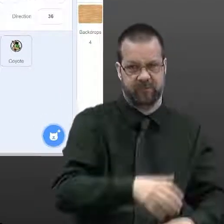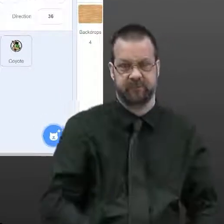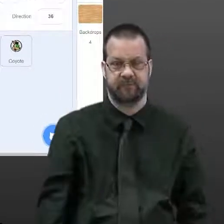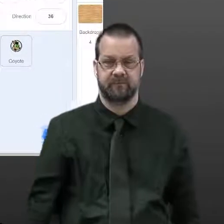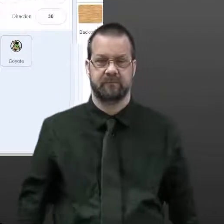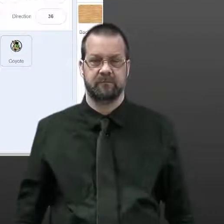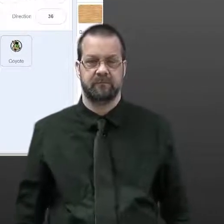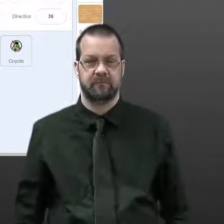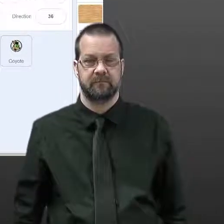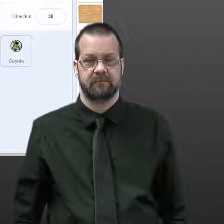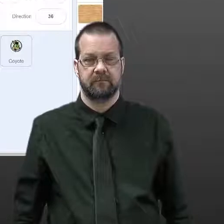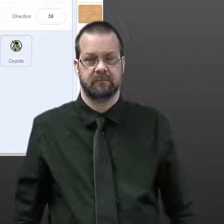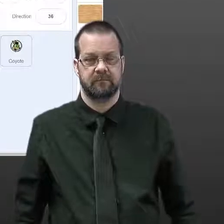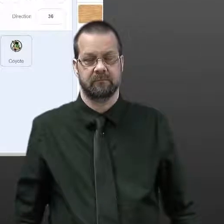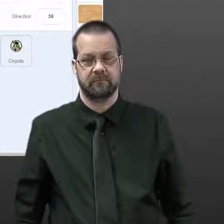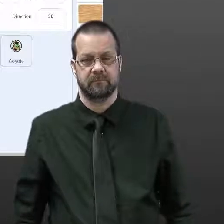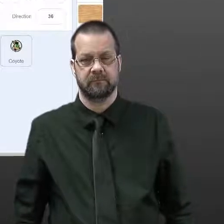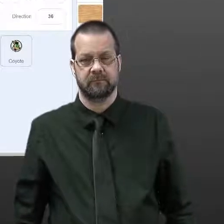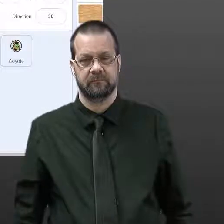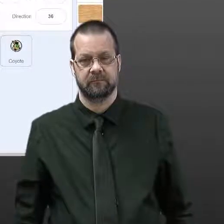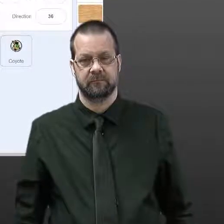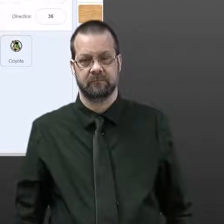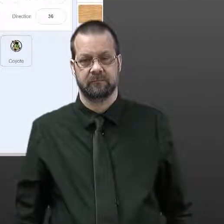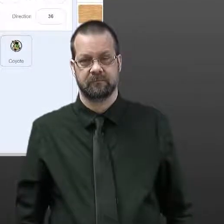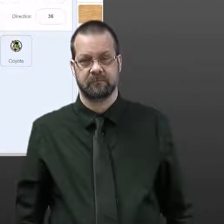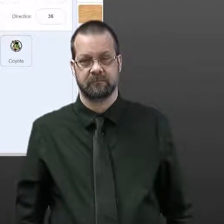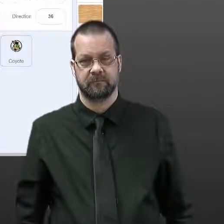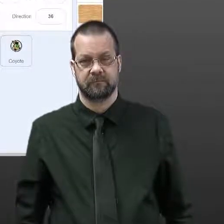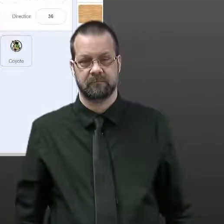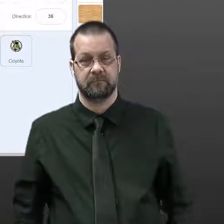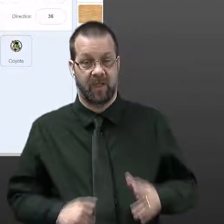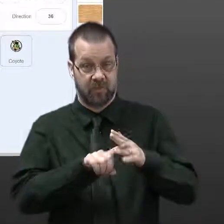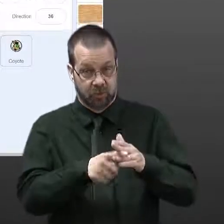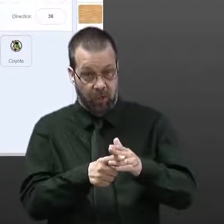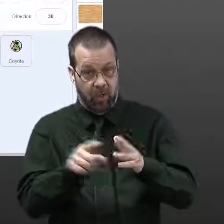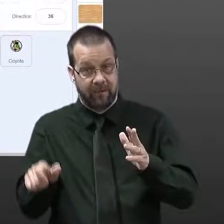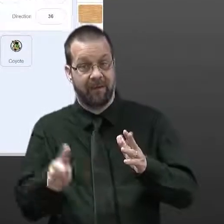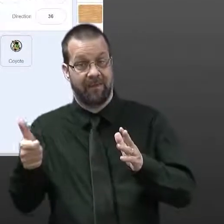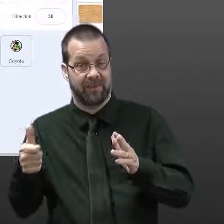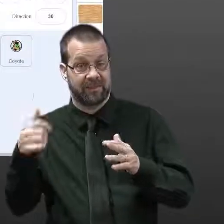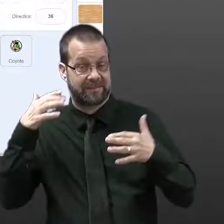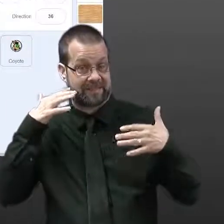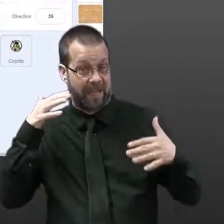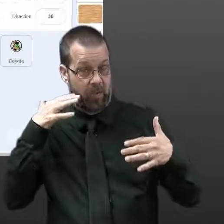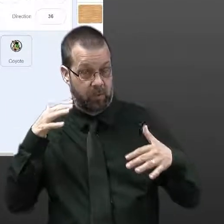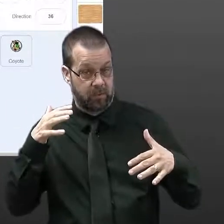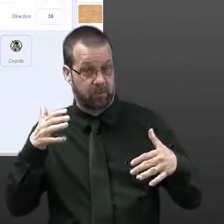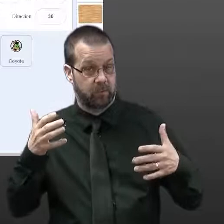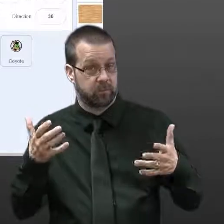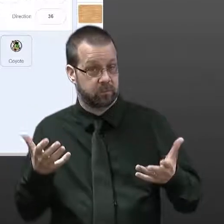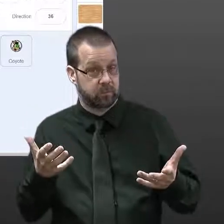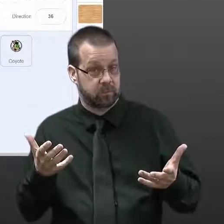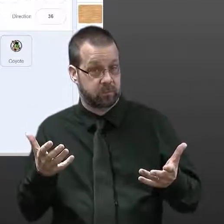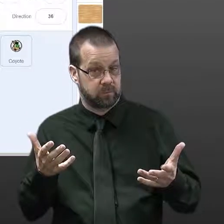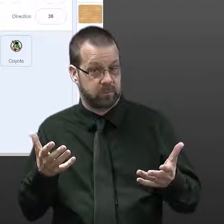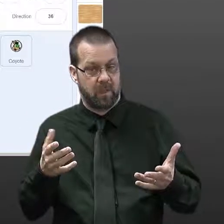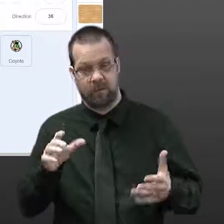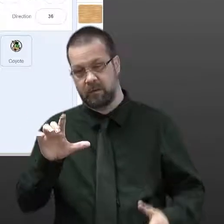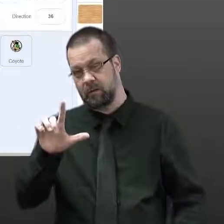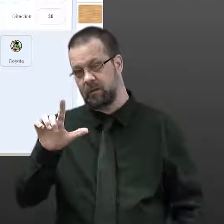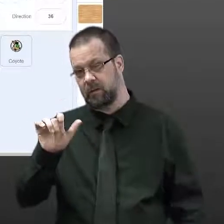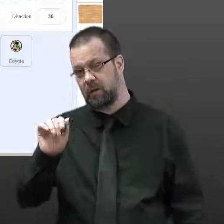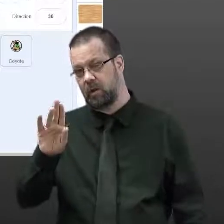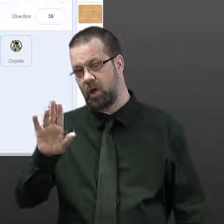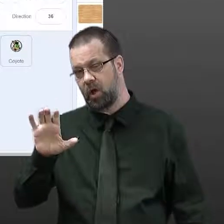category. And then we are going to start another sound, which is the